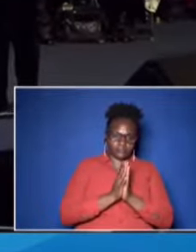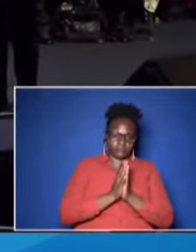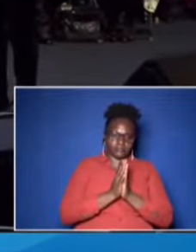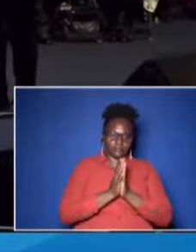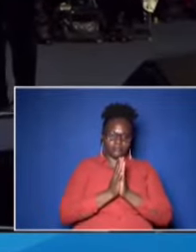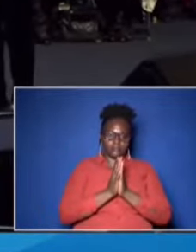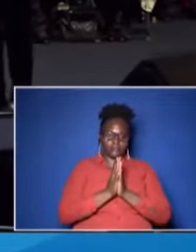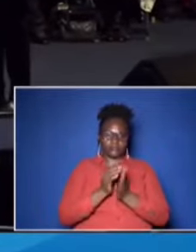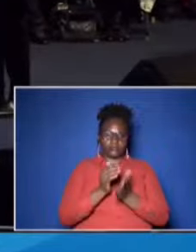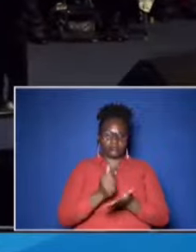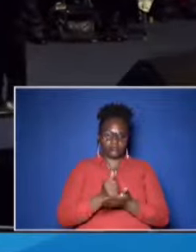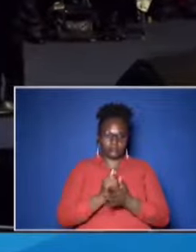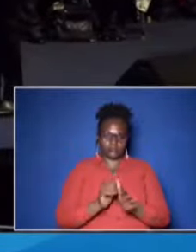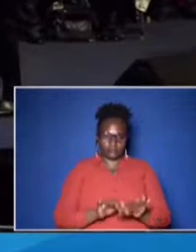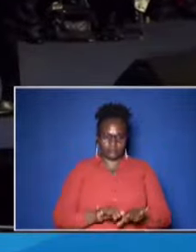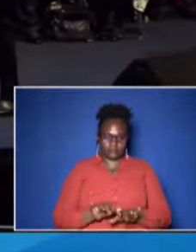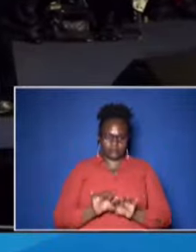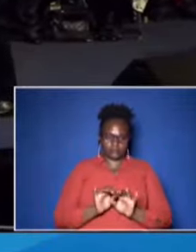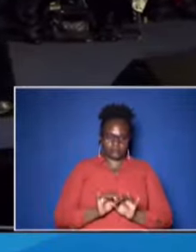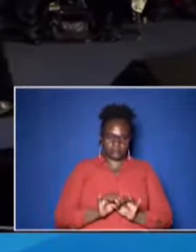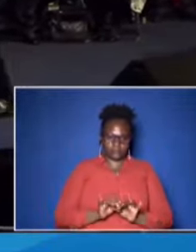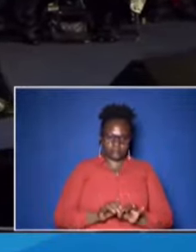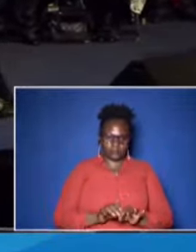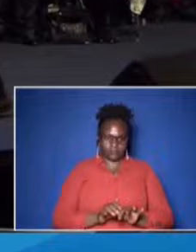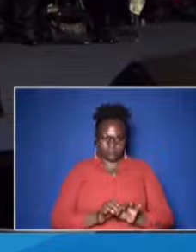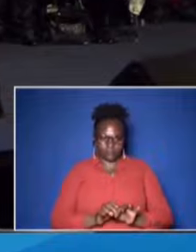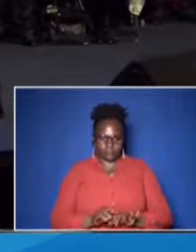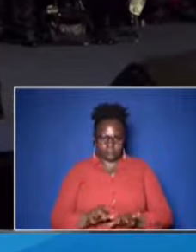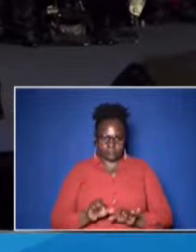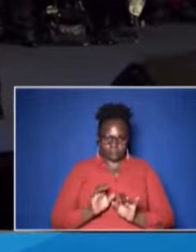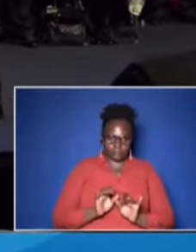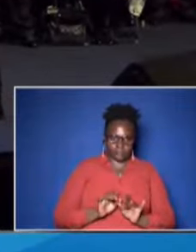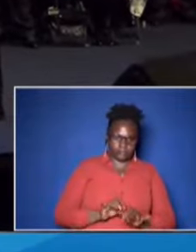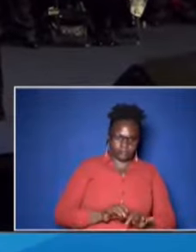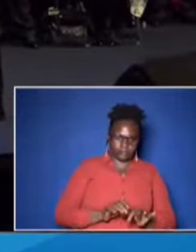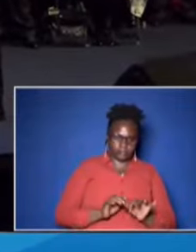help him there on the piano with that nice high Keys you got